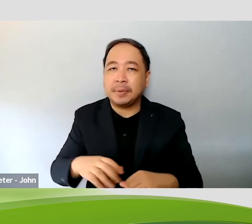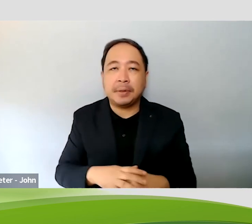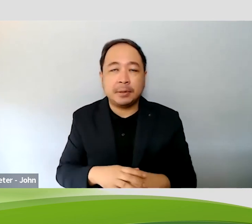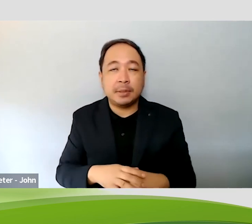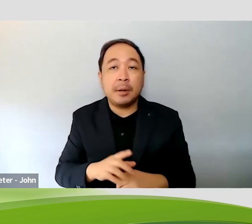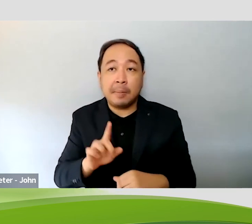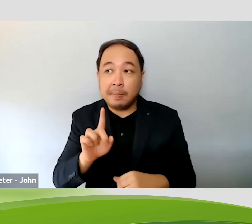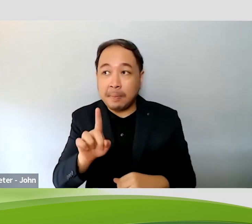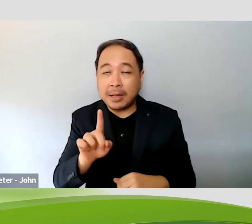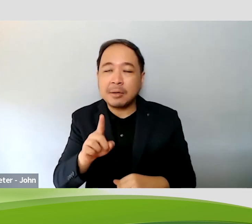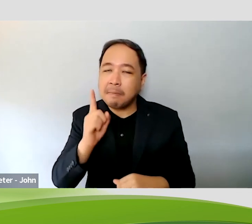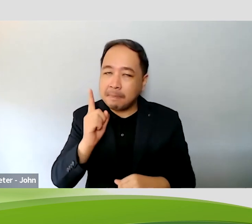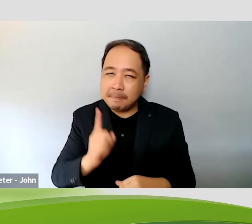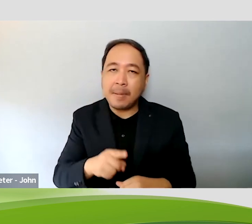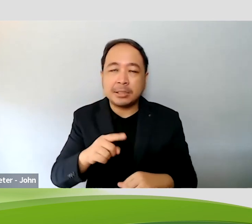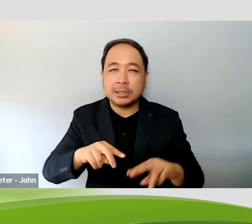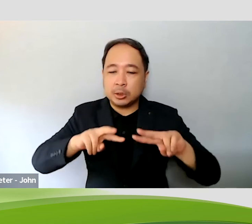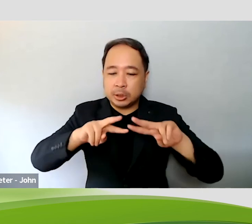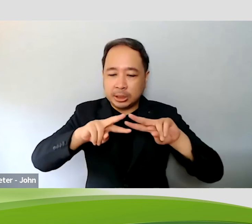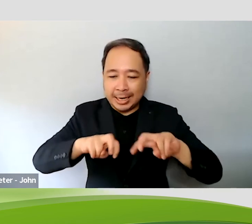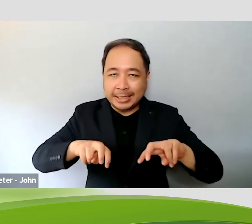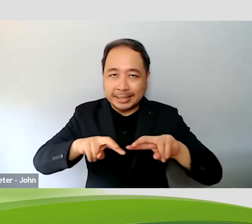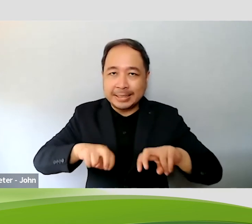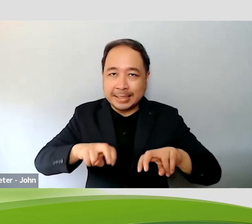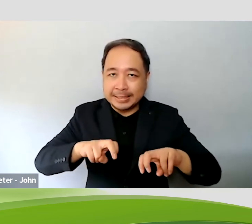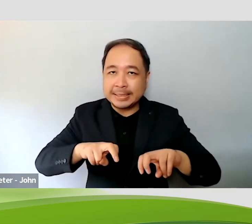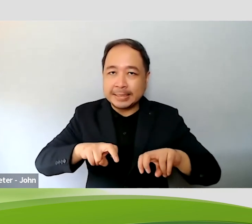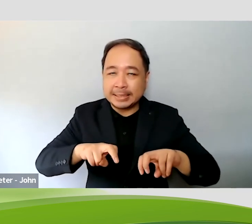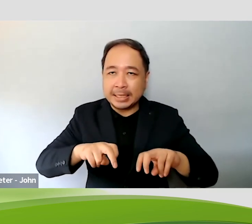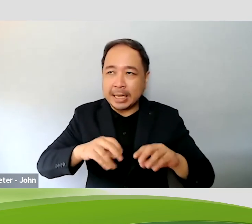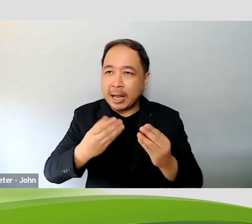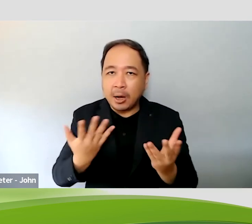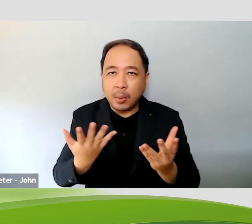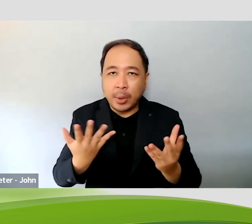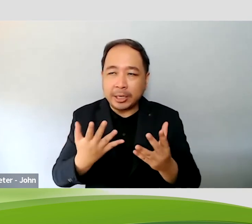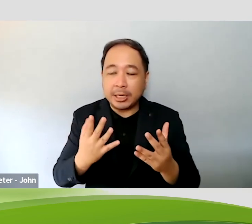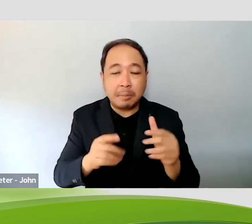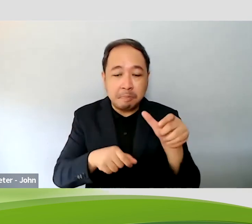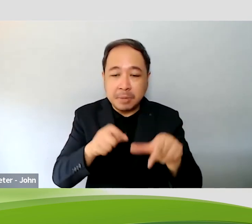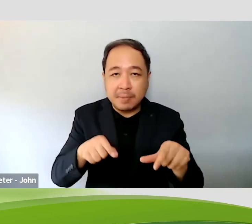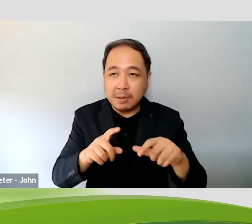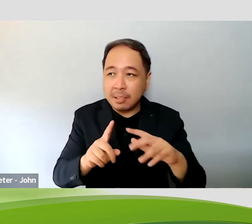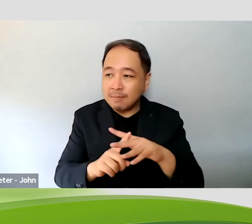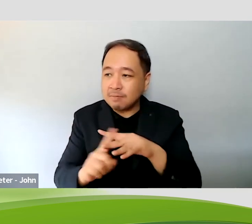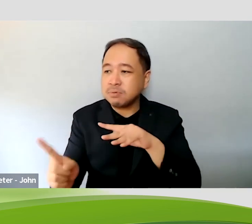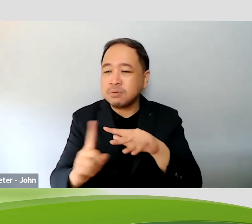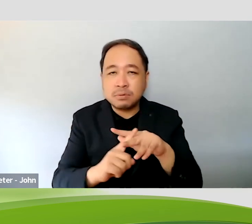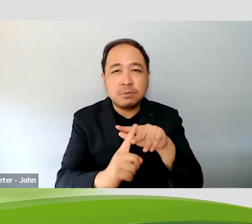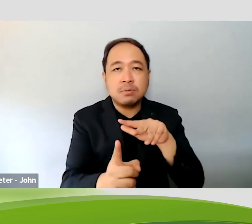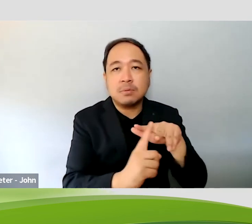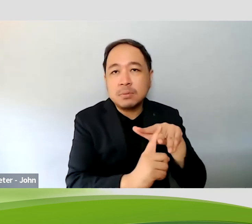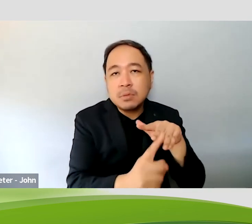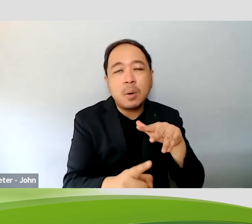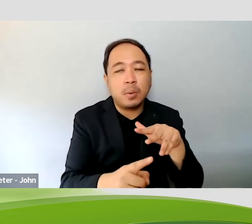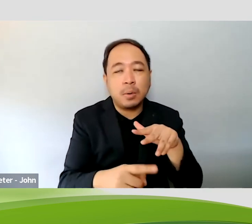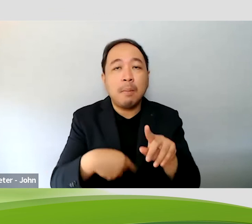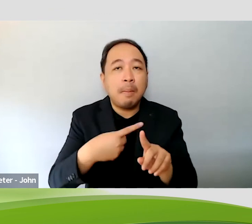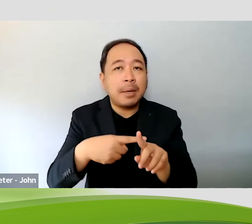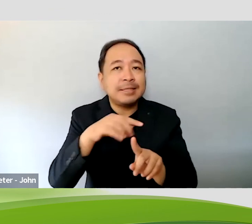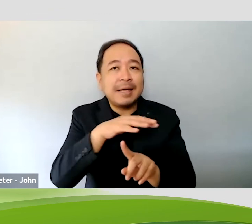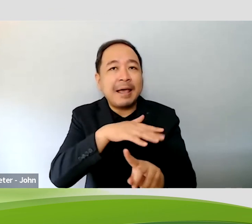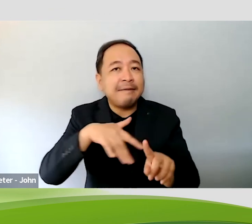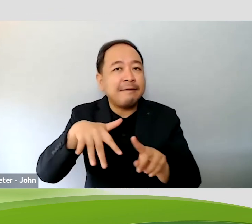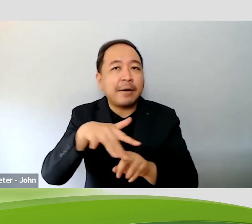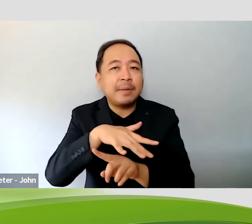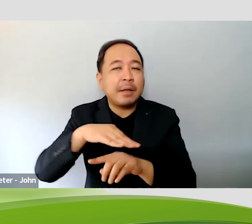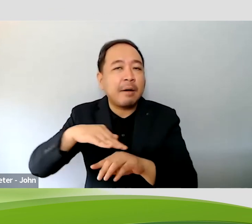gender-specific analysis of migration and its interactions with climate and environmental factors in order to understand the specific roles